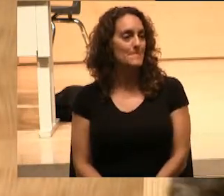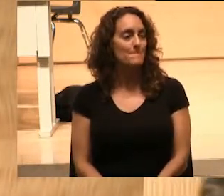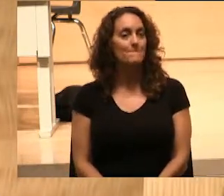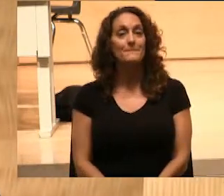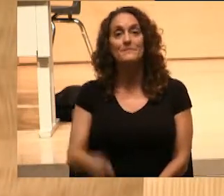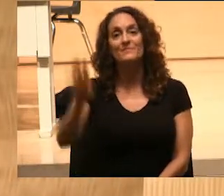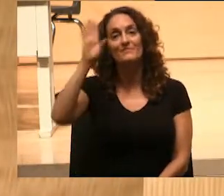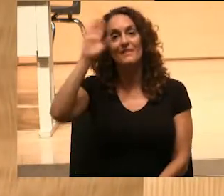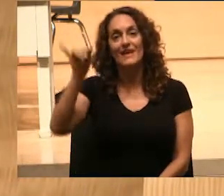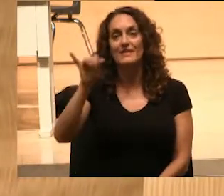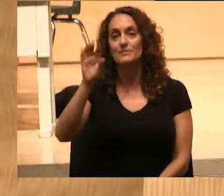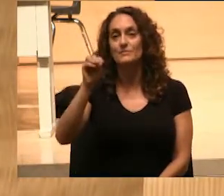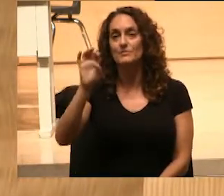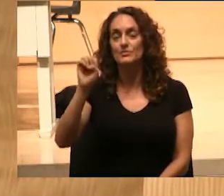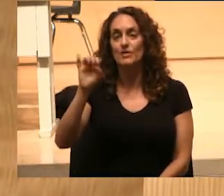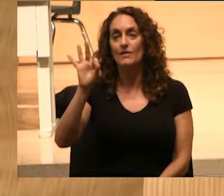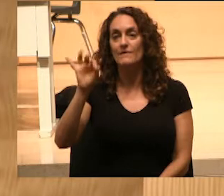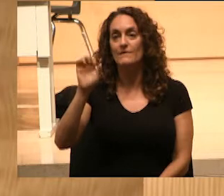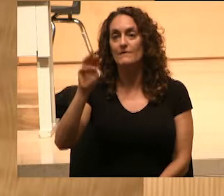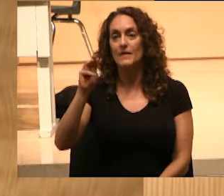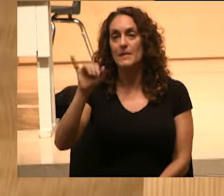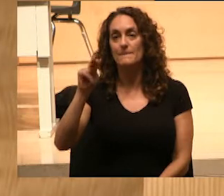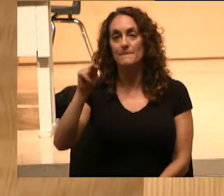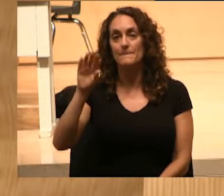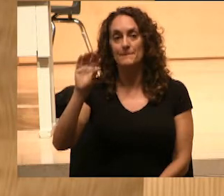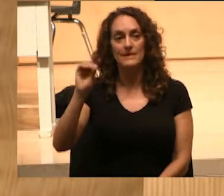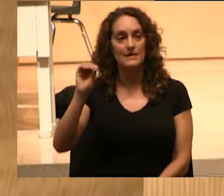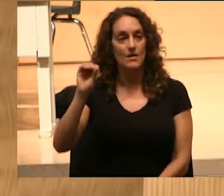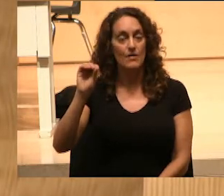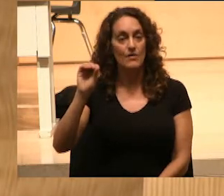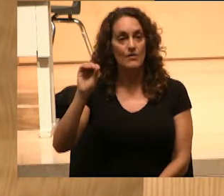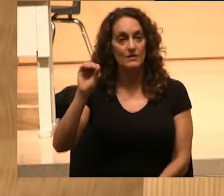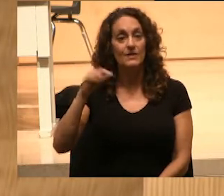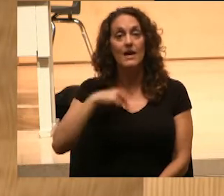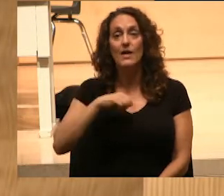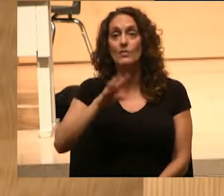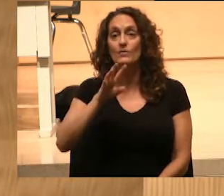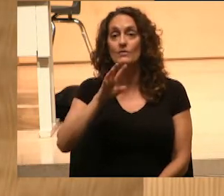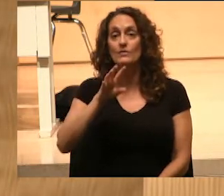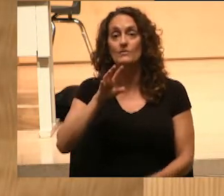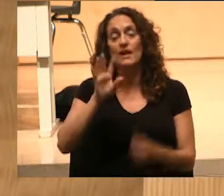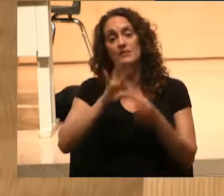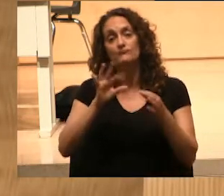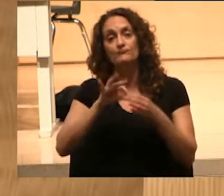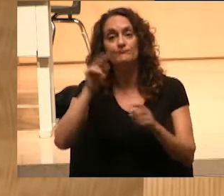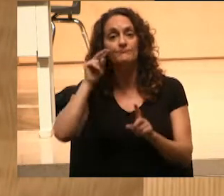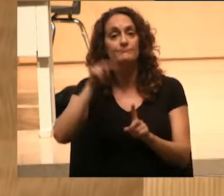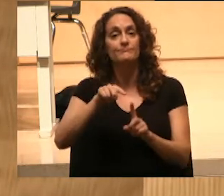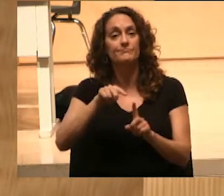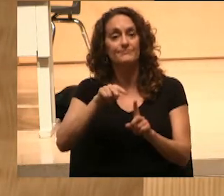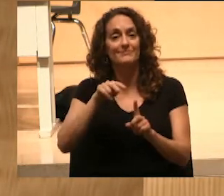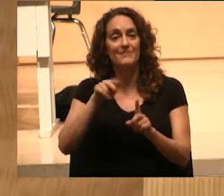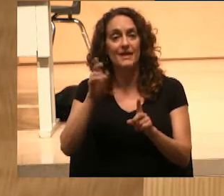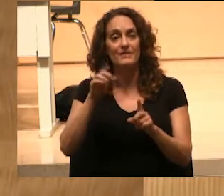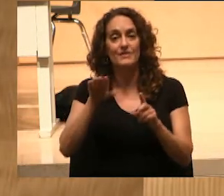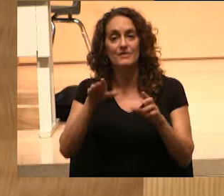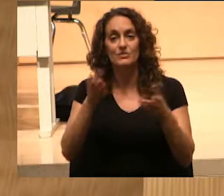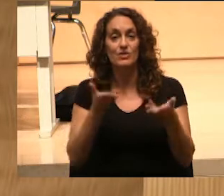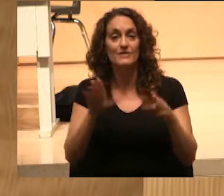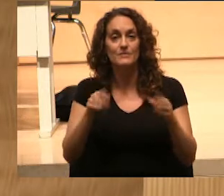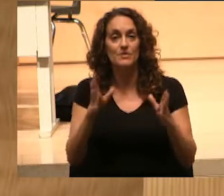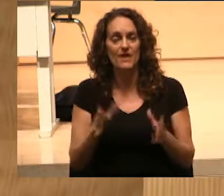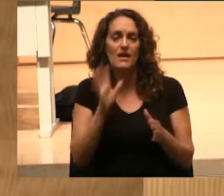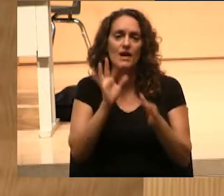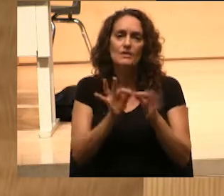Hi, I'm Joe Femino. I work for the ARC San Francisco. I'm going to talk a little bit from the service provider's perspective. We're going to talk a little bit about what the